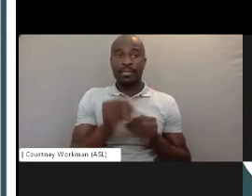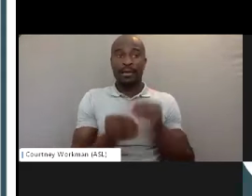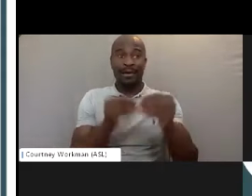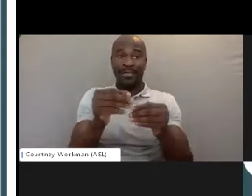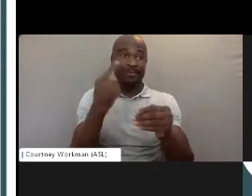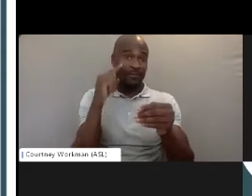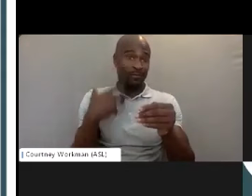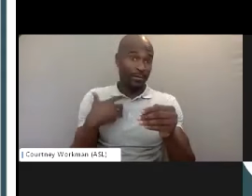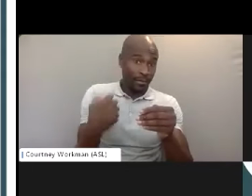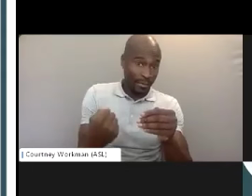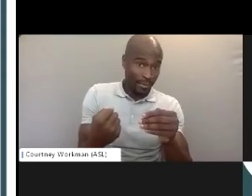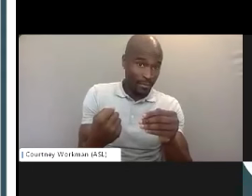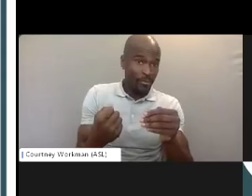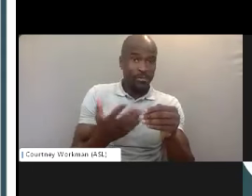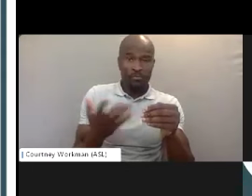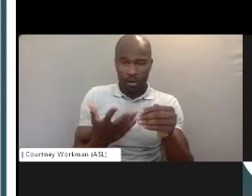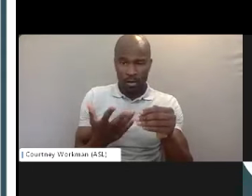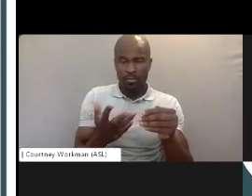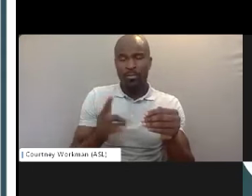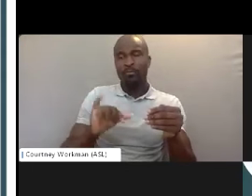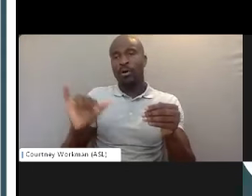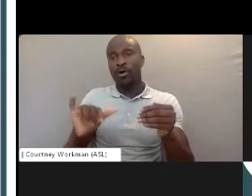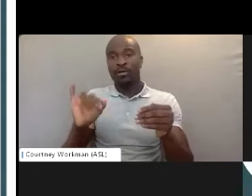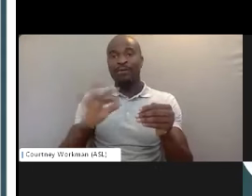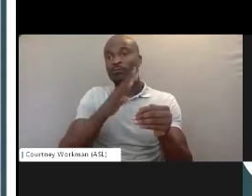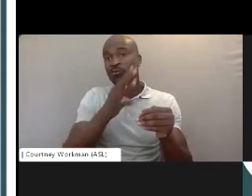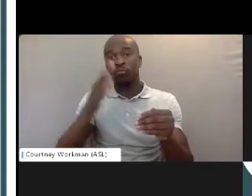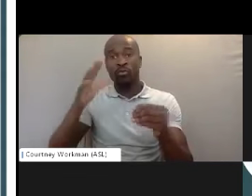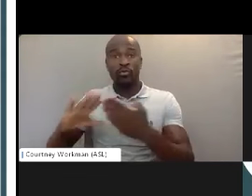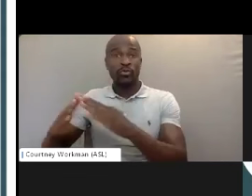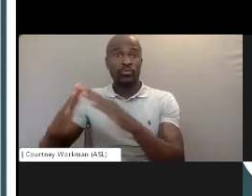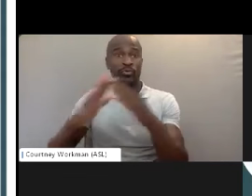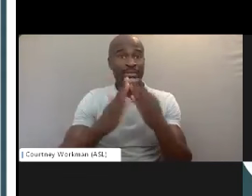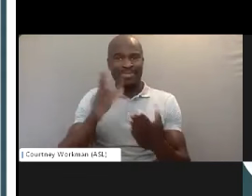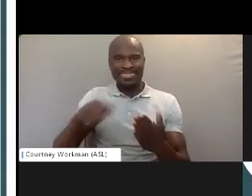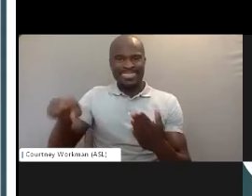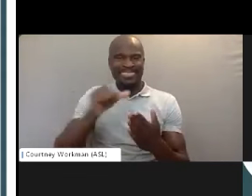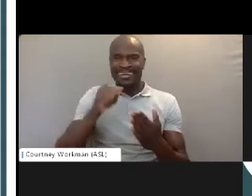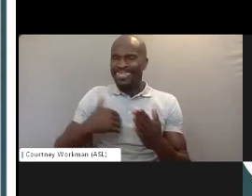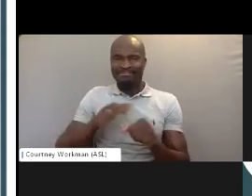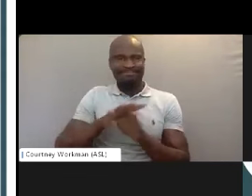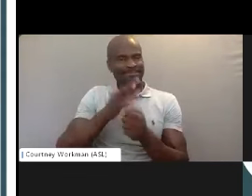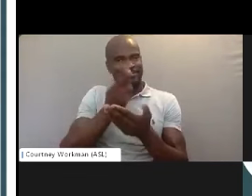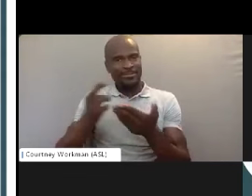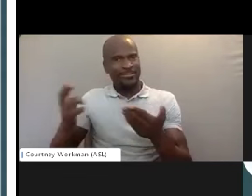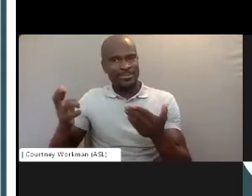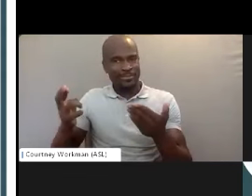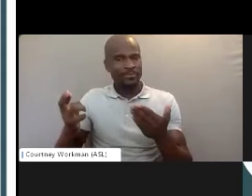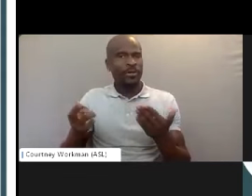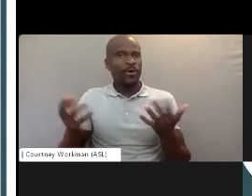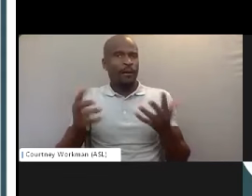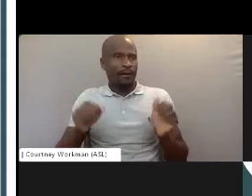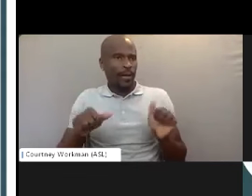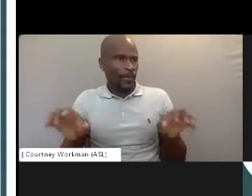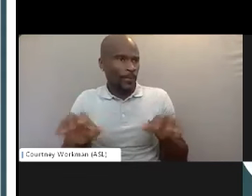rural communities that may lack capacity for a mass violence response? So it's a really good follow-up to our last